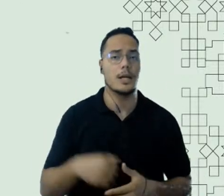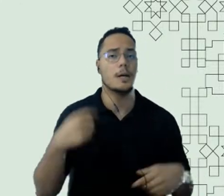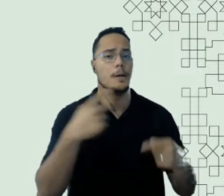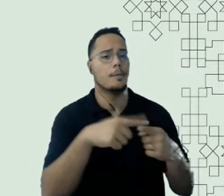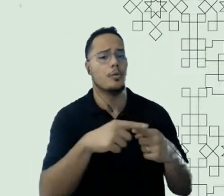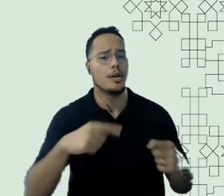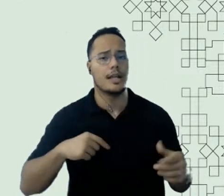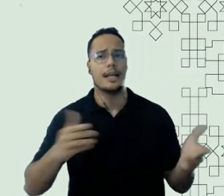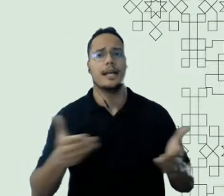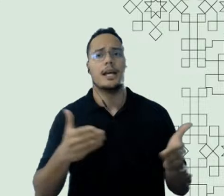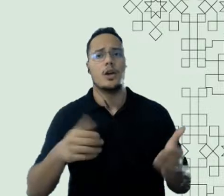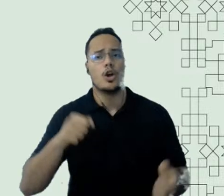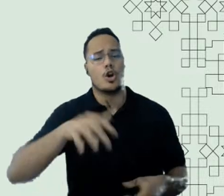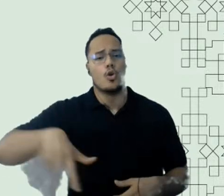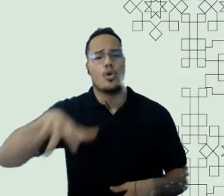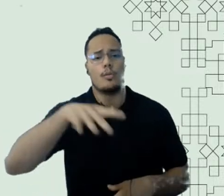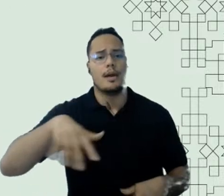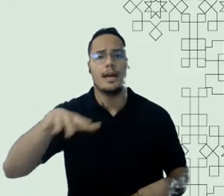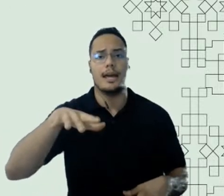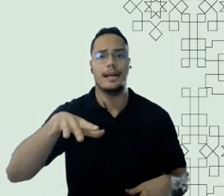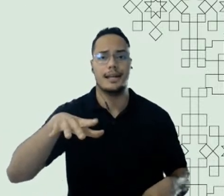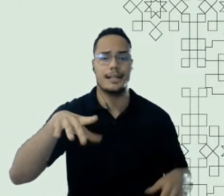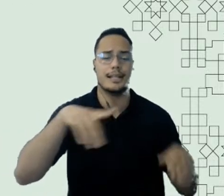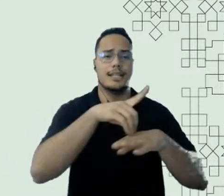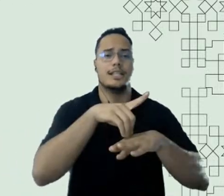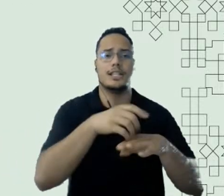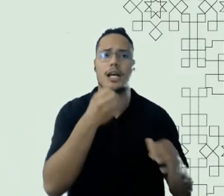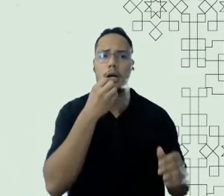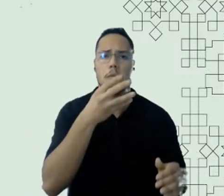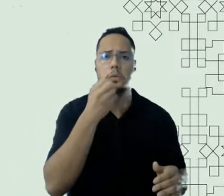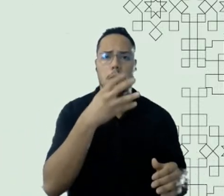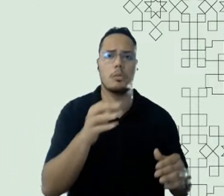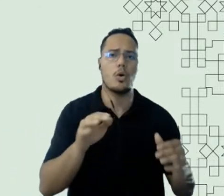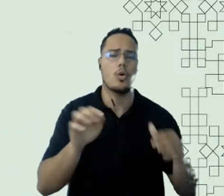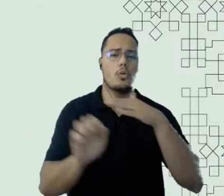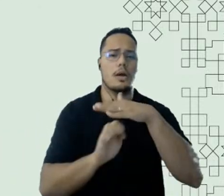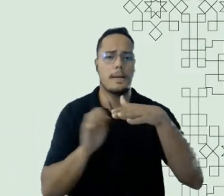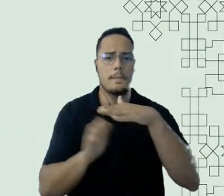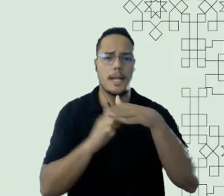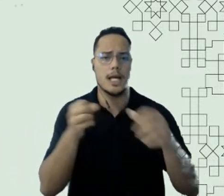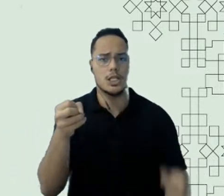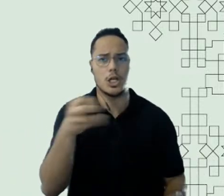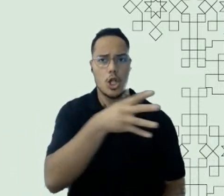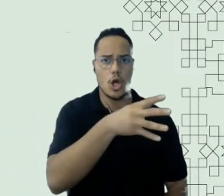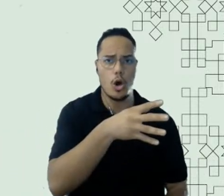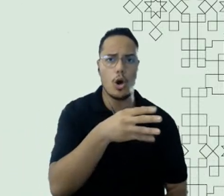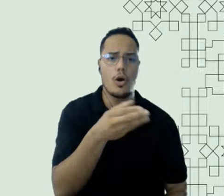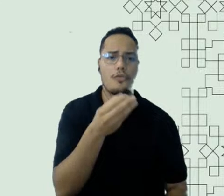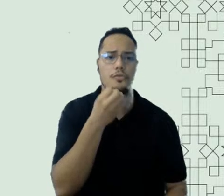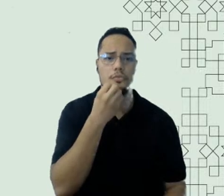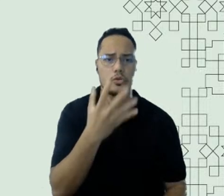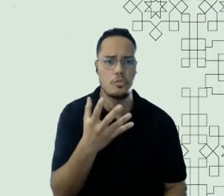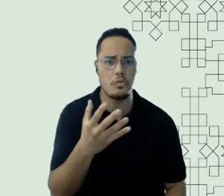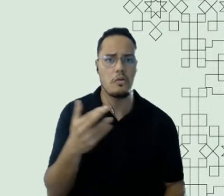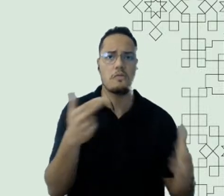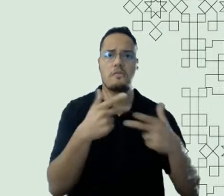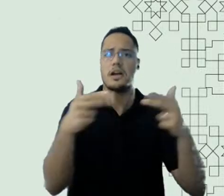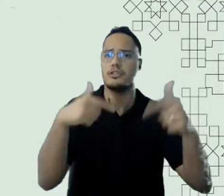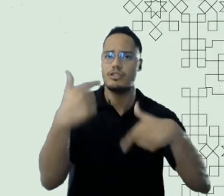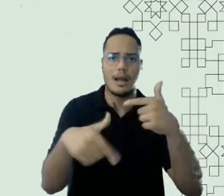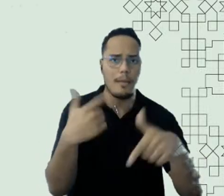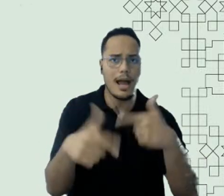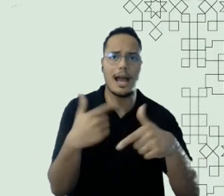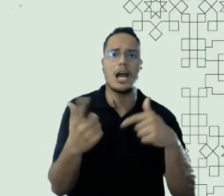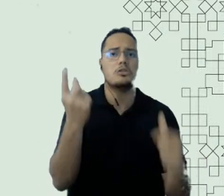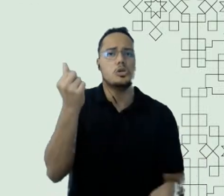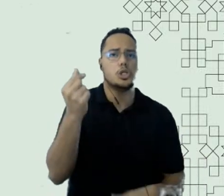new business model emerge, provide services, make money. But actually, how